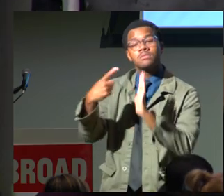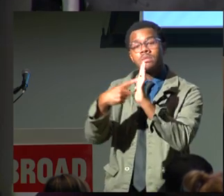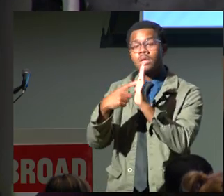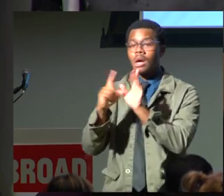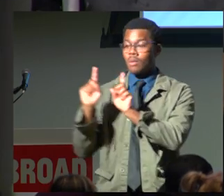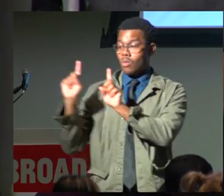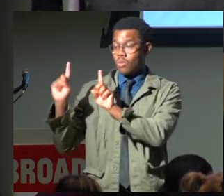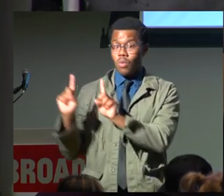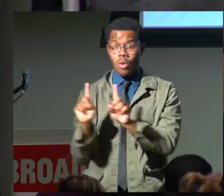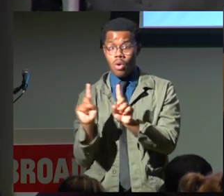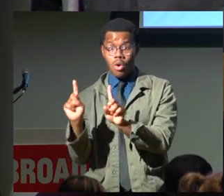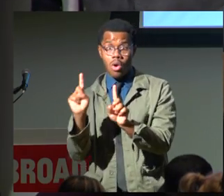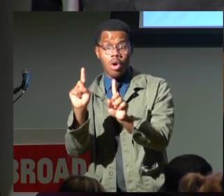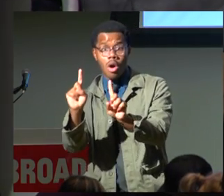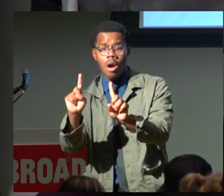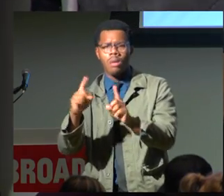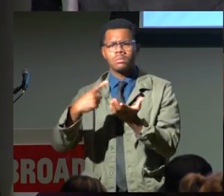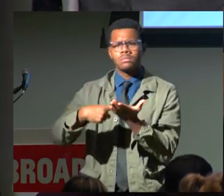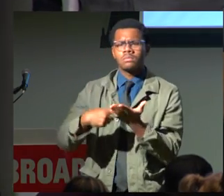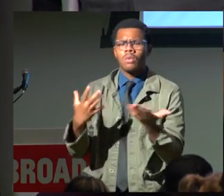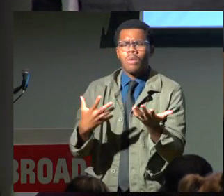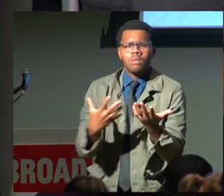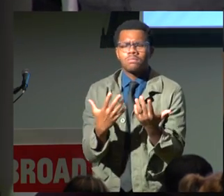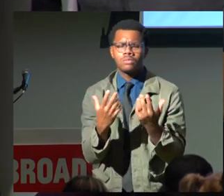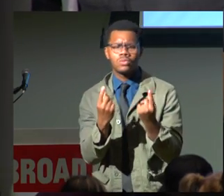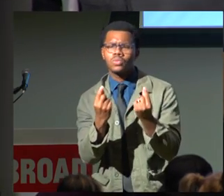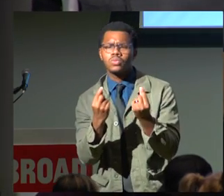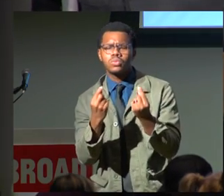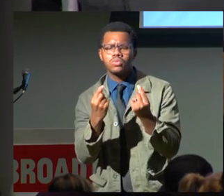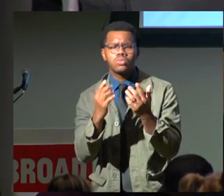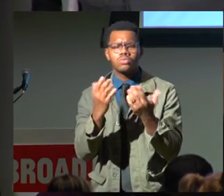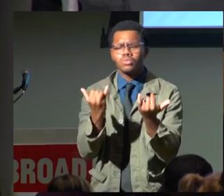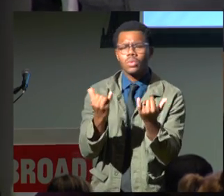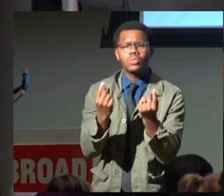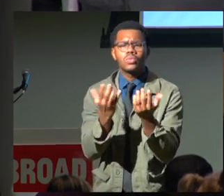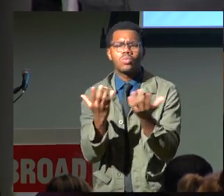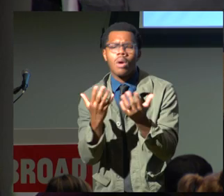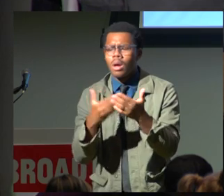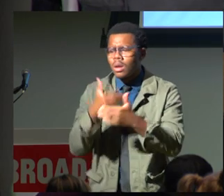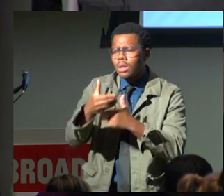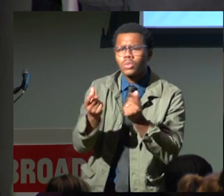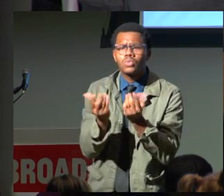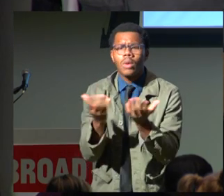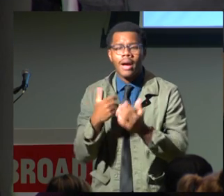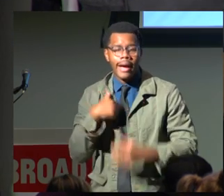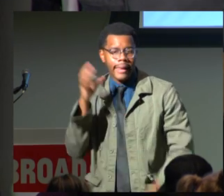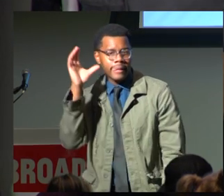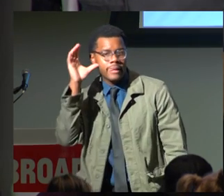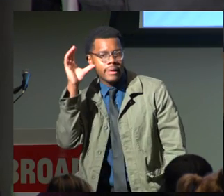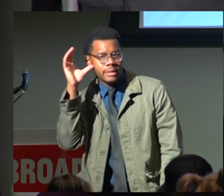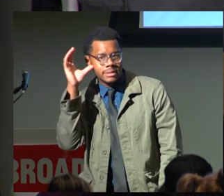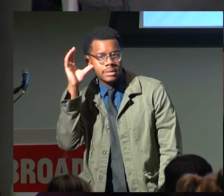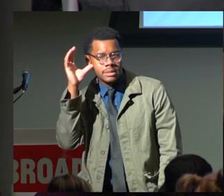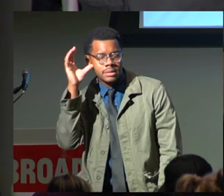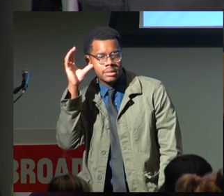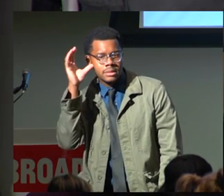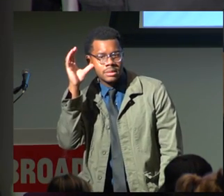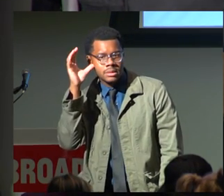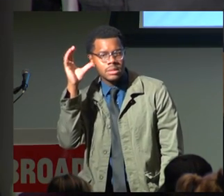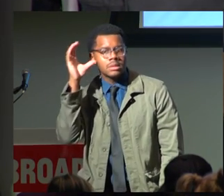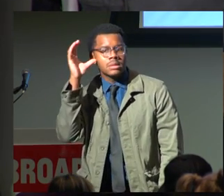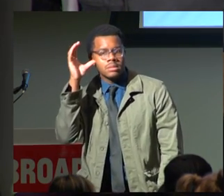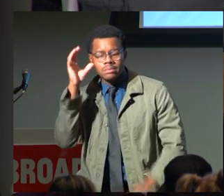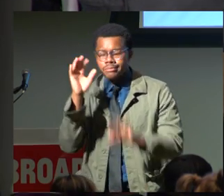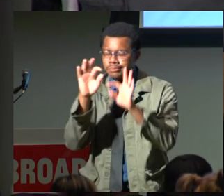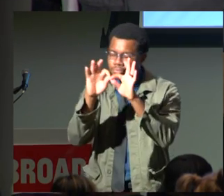the business of the day. What are we going to do next? What's going on? What's the next step? And I listen to her. I think it's important to be a good listener.